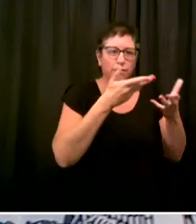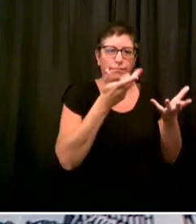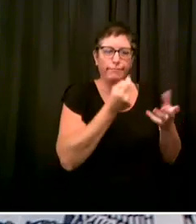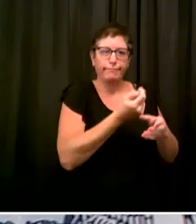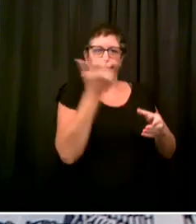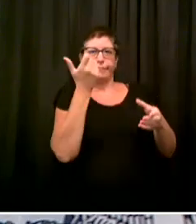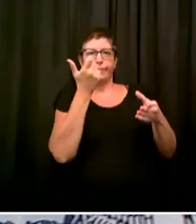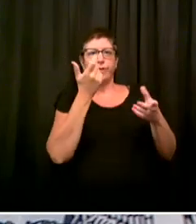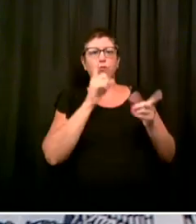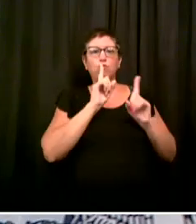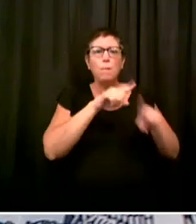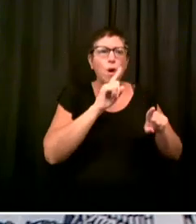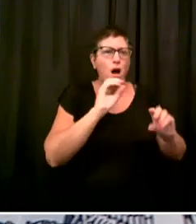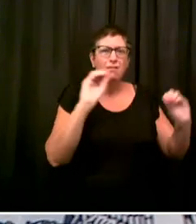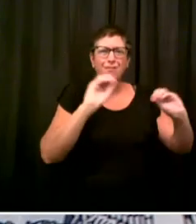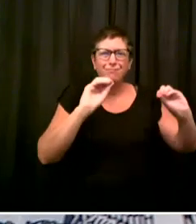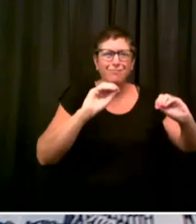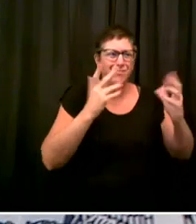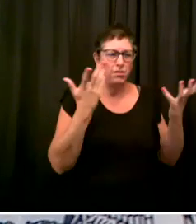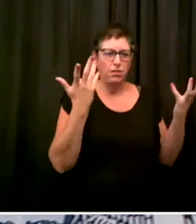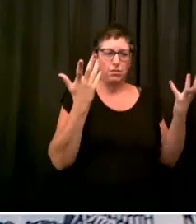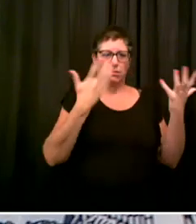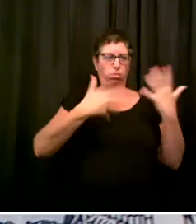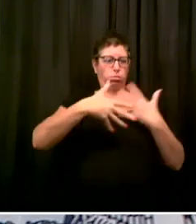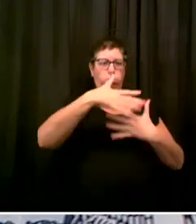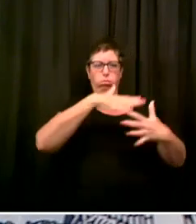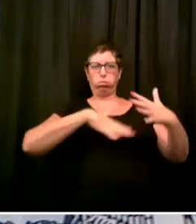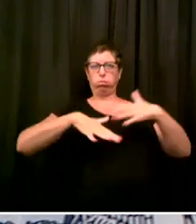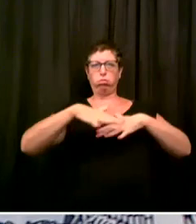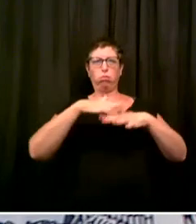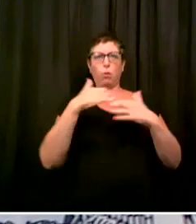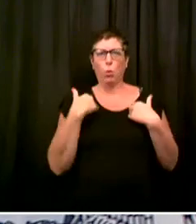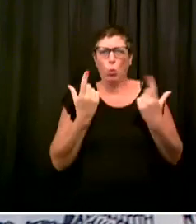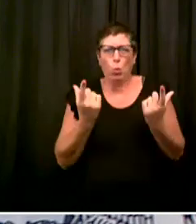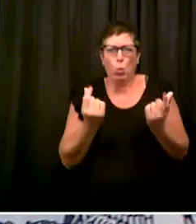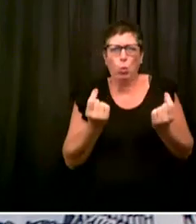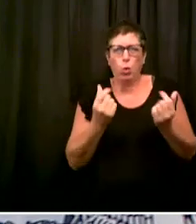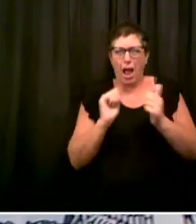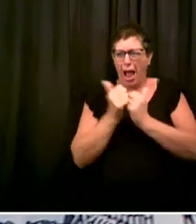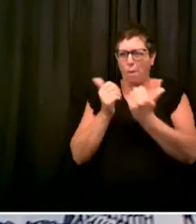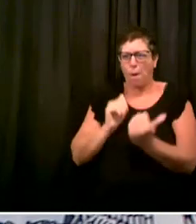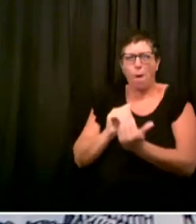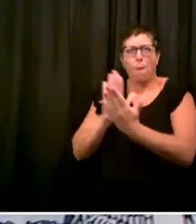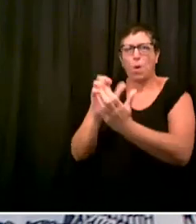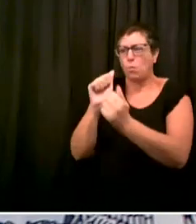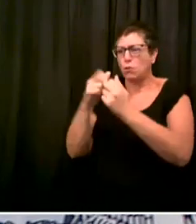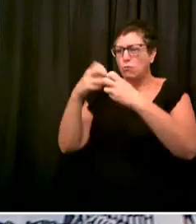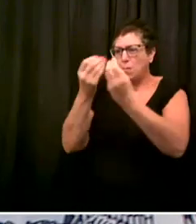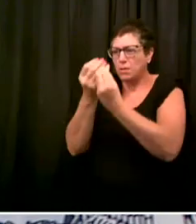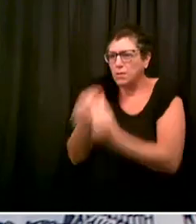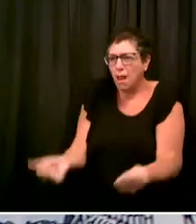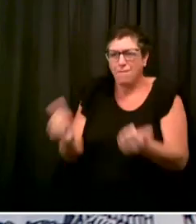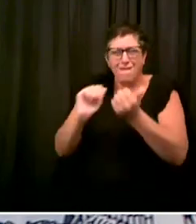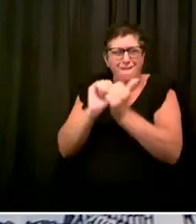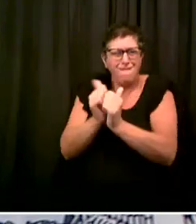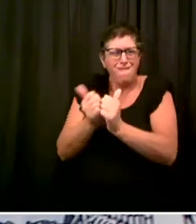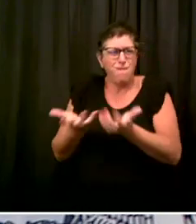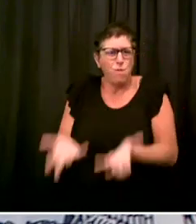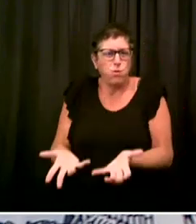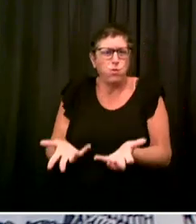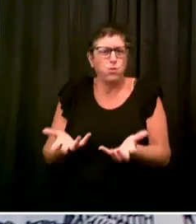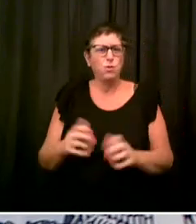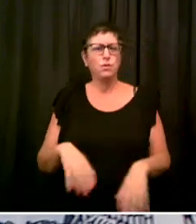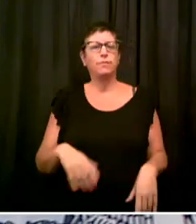effective response to this continuing encampment problem? Okay, first of all, Juliet, you and I have talked about this before. I just want to